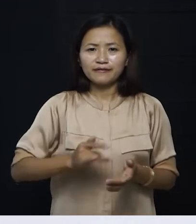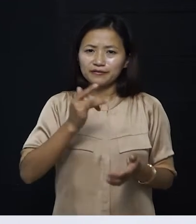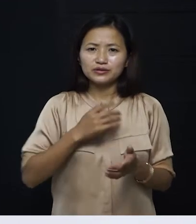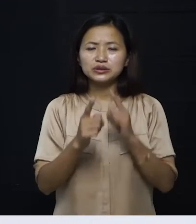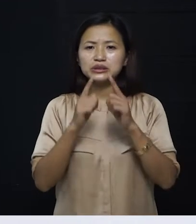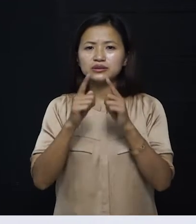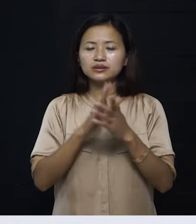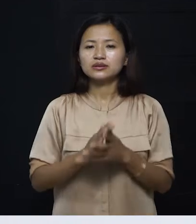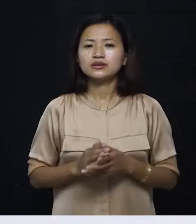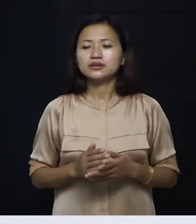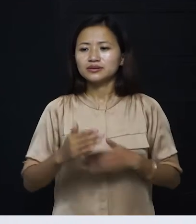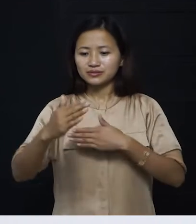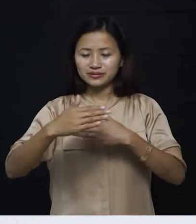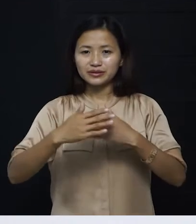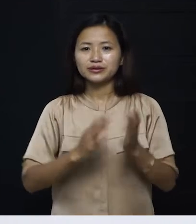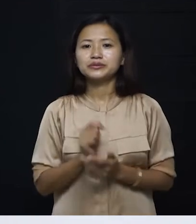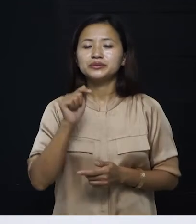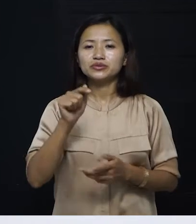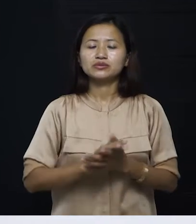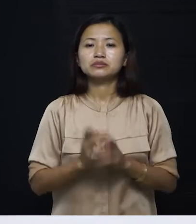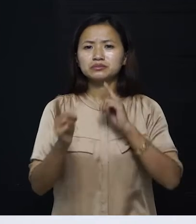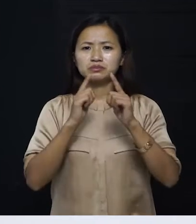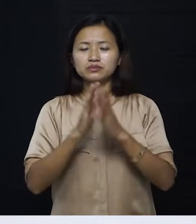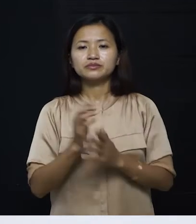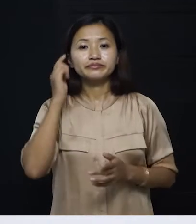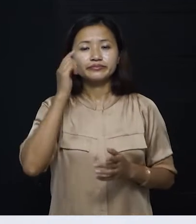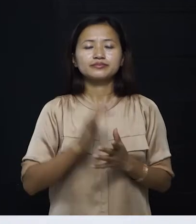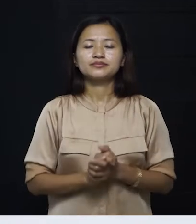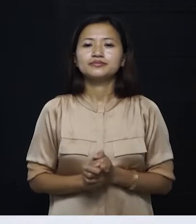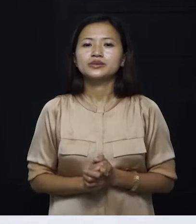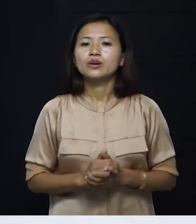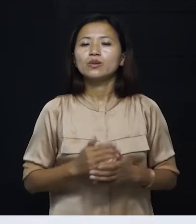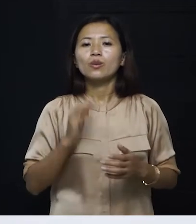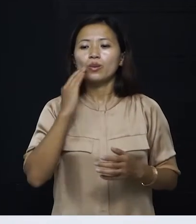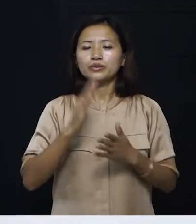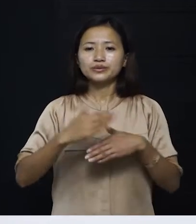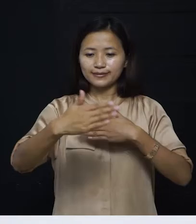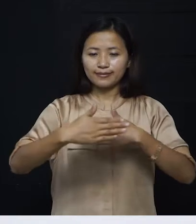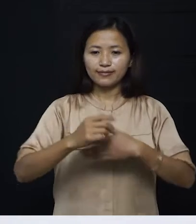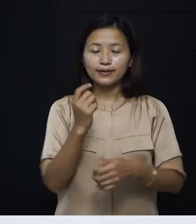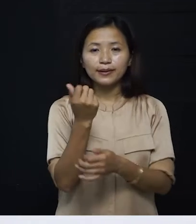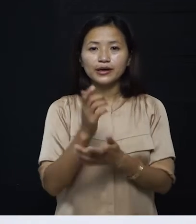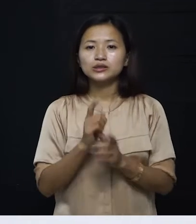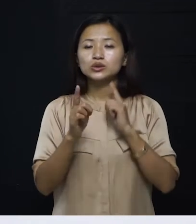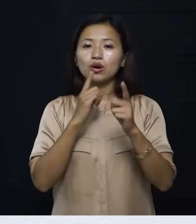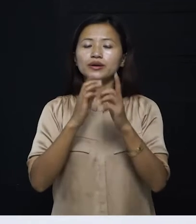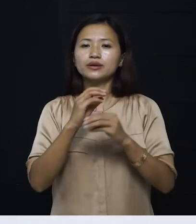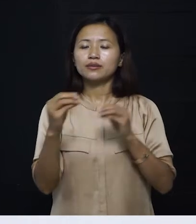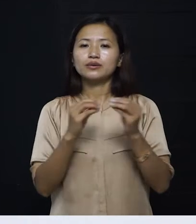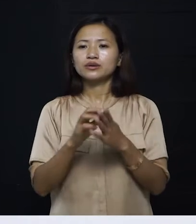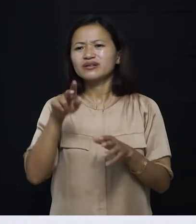are talking about a money that is near you, right? So here when we say near money, we are talking about,